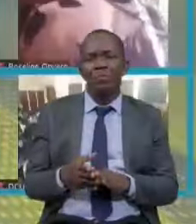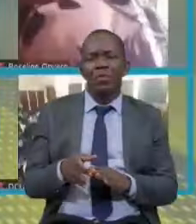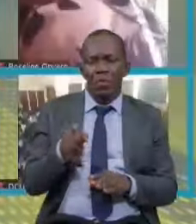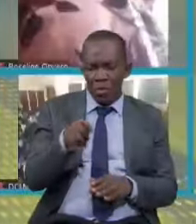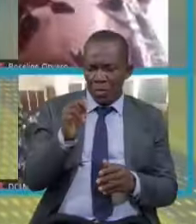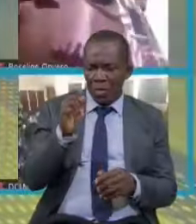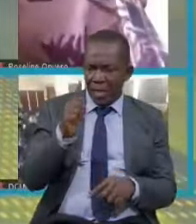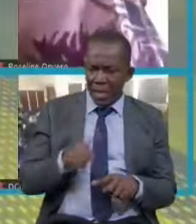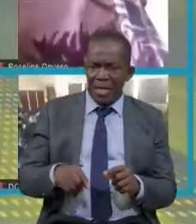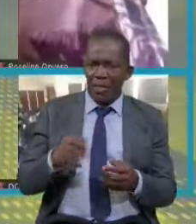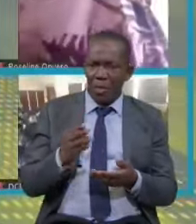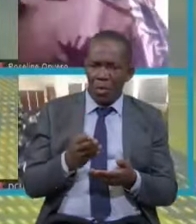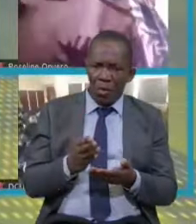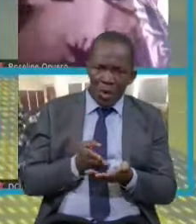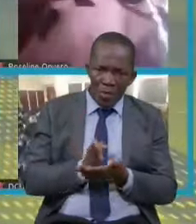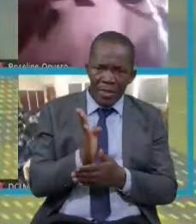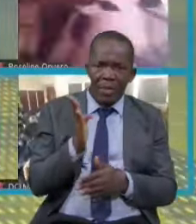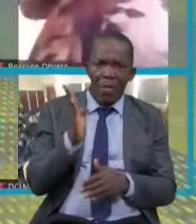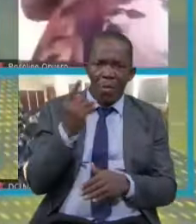Now, observe to do